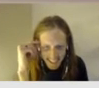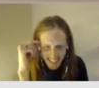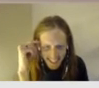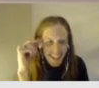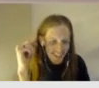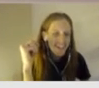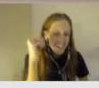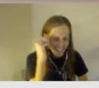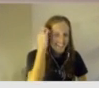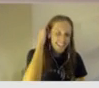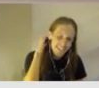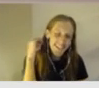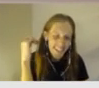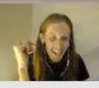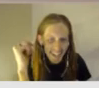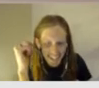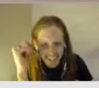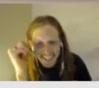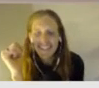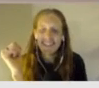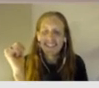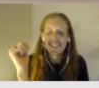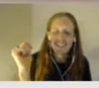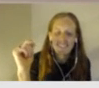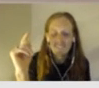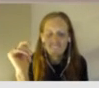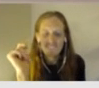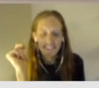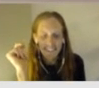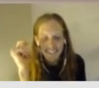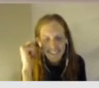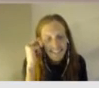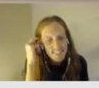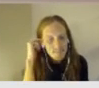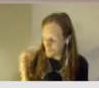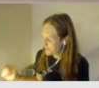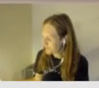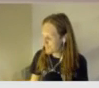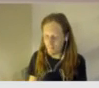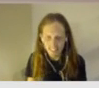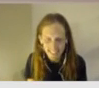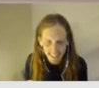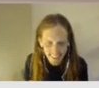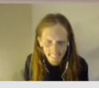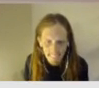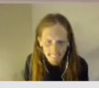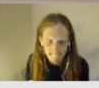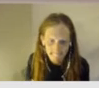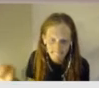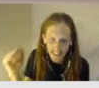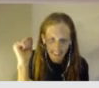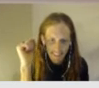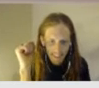their face, you know, like if somebody approached me like for a conversation and want to make a picture with me, like I